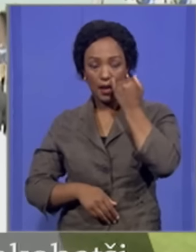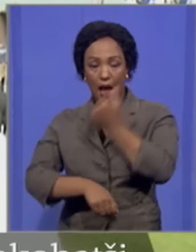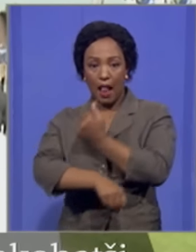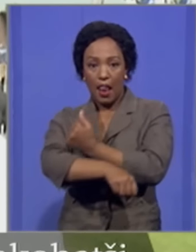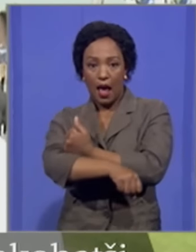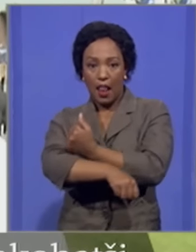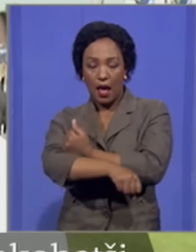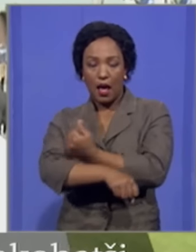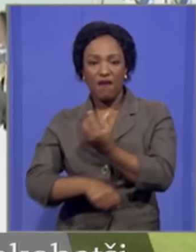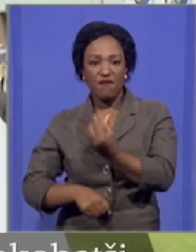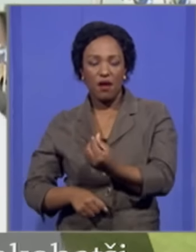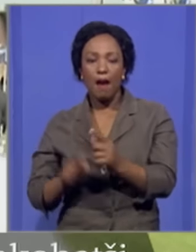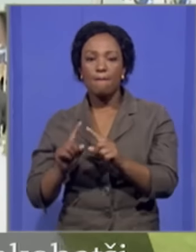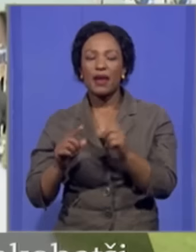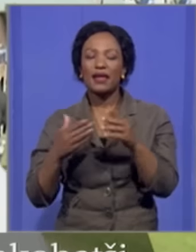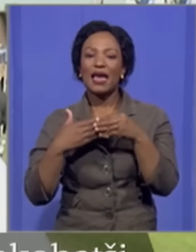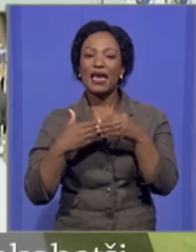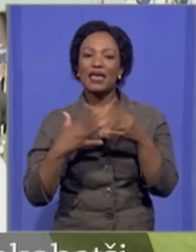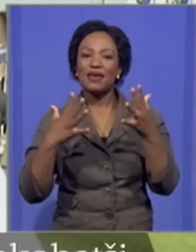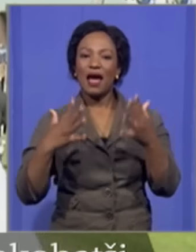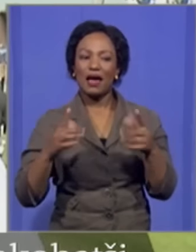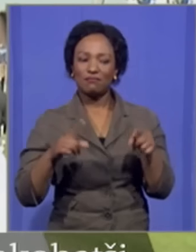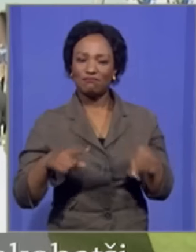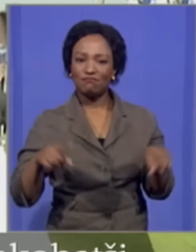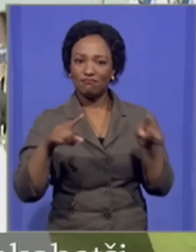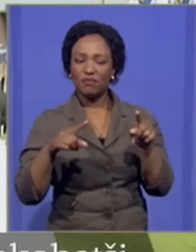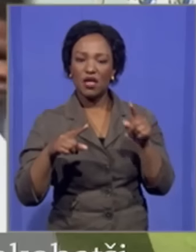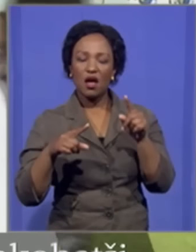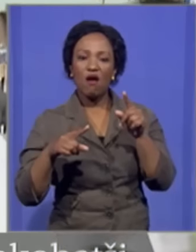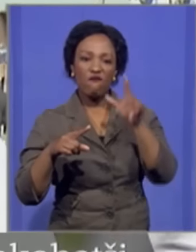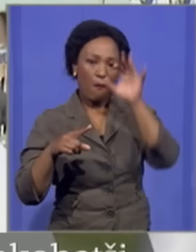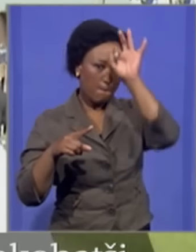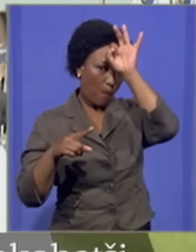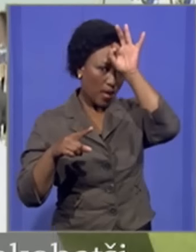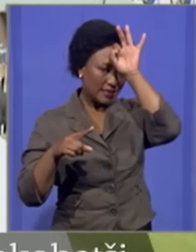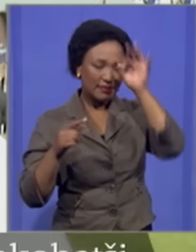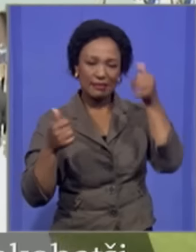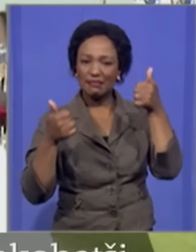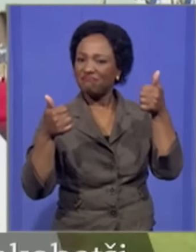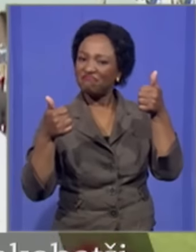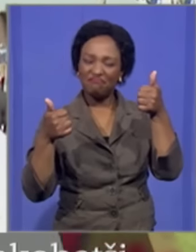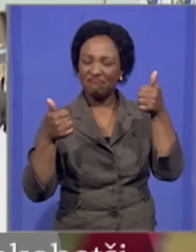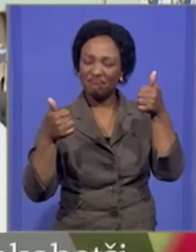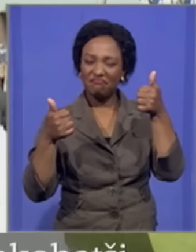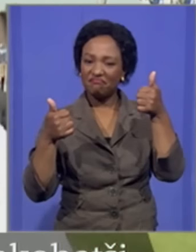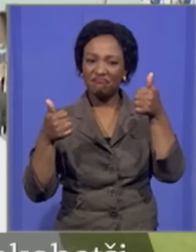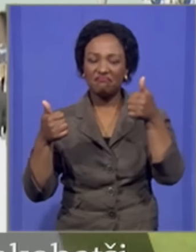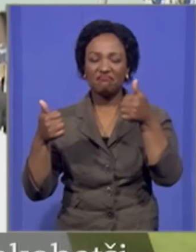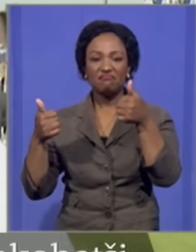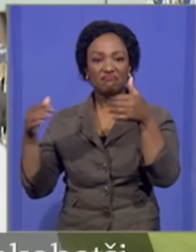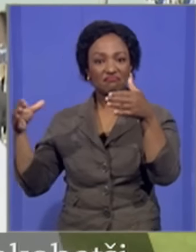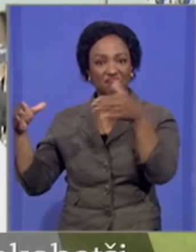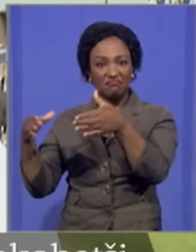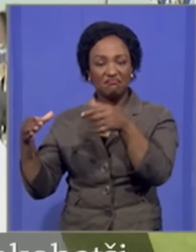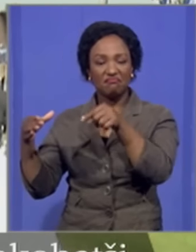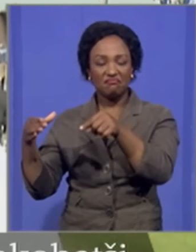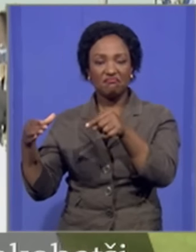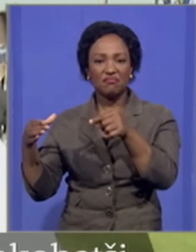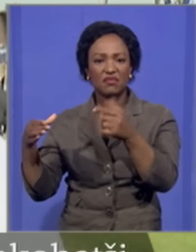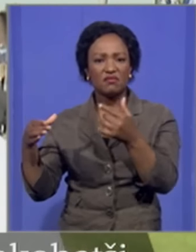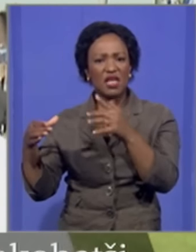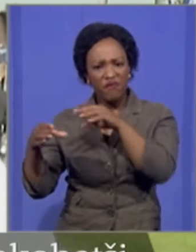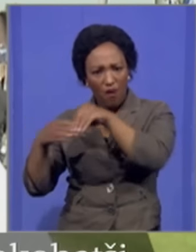ketapele hantle ya seponesa e yona self ketapele eo ya seponesa e leng committed kapa e leng teng ka hare ho